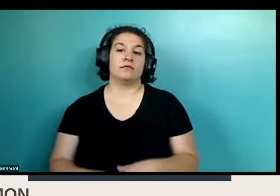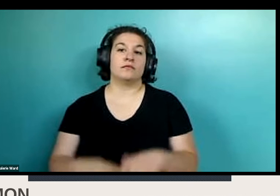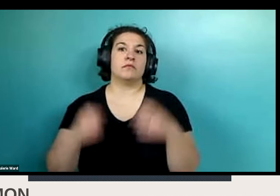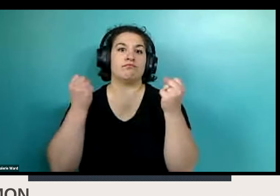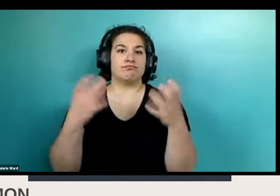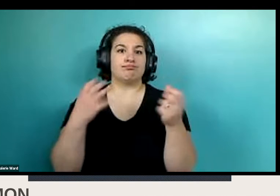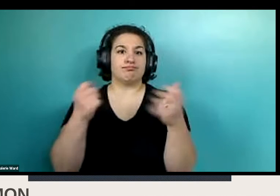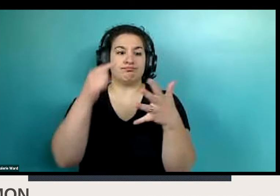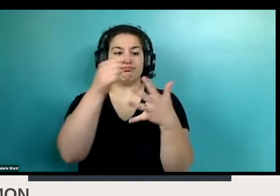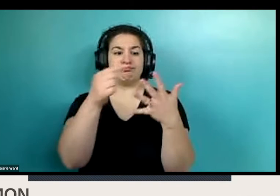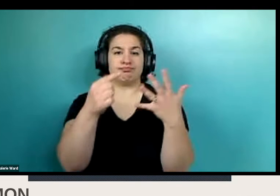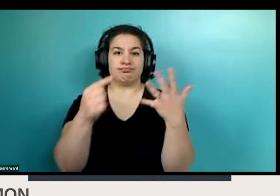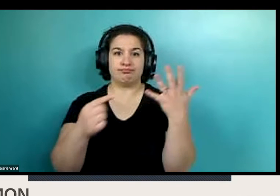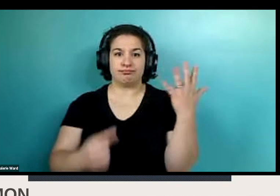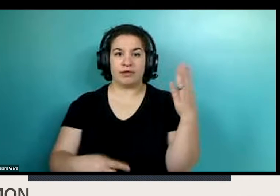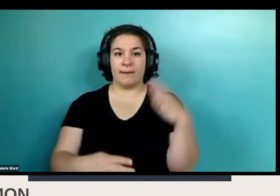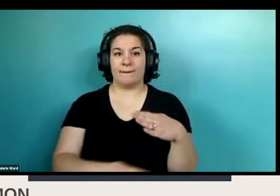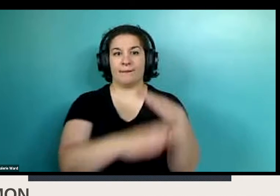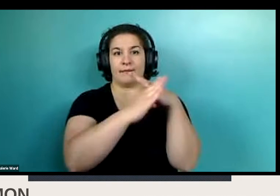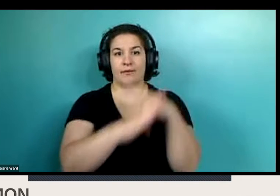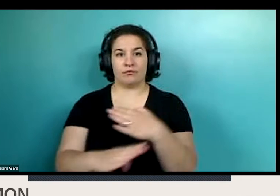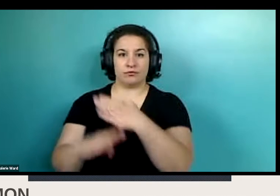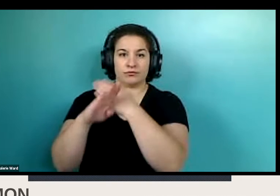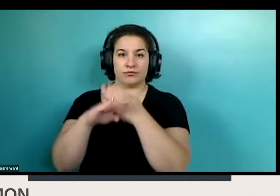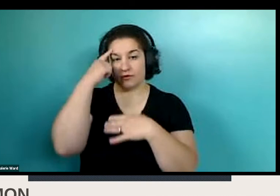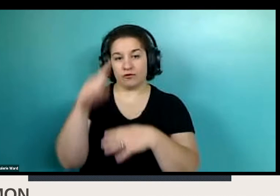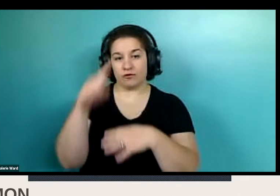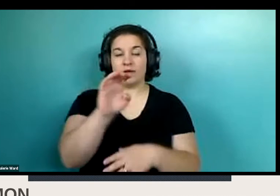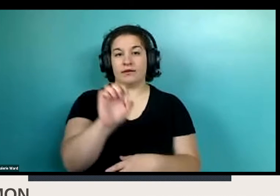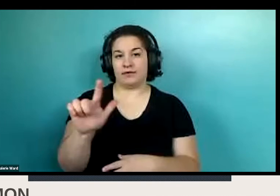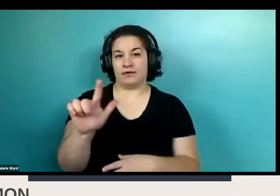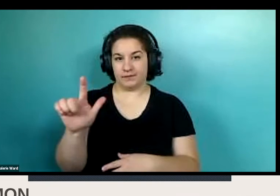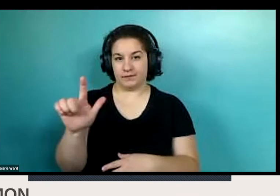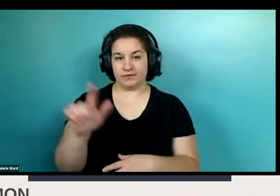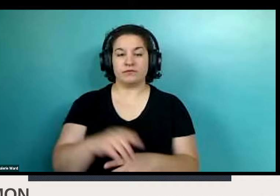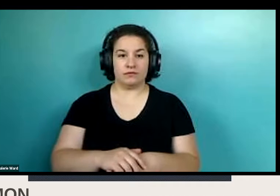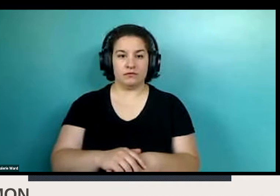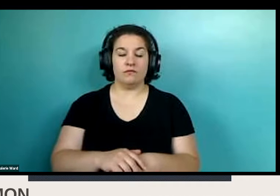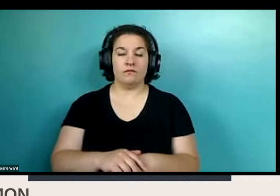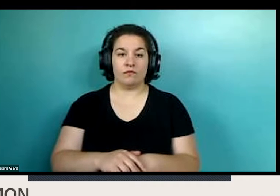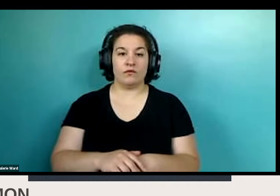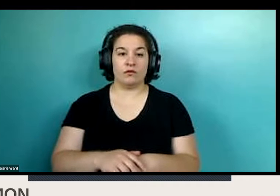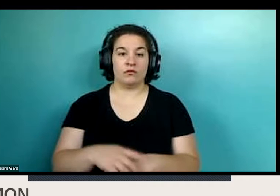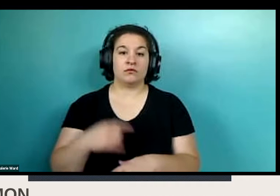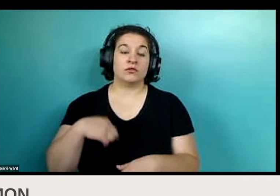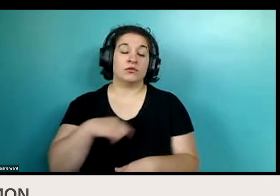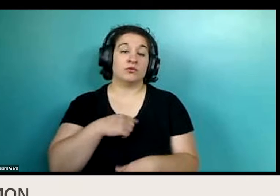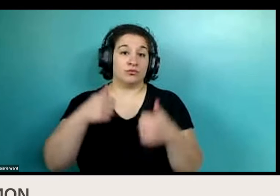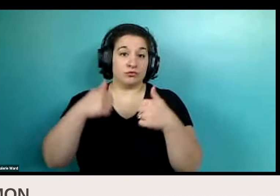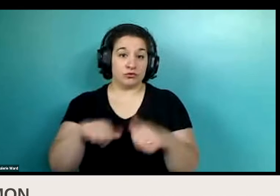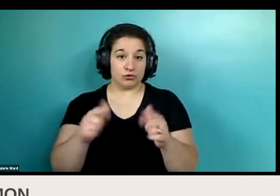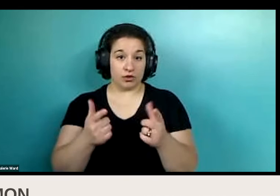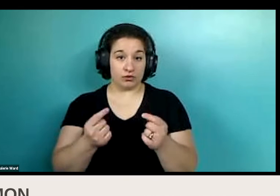plenty of barriers for English language learners. What we try to do in our course construction